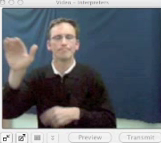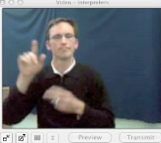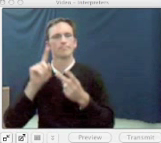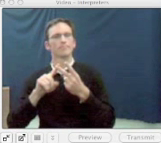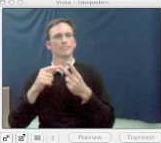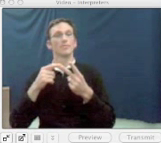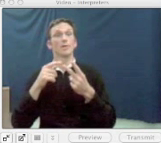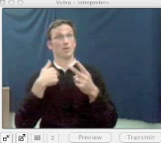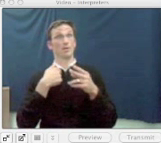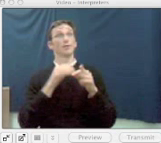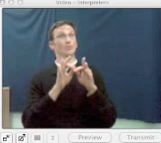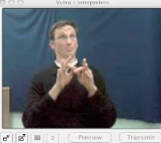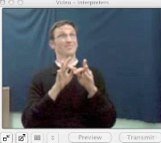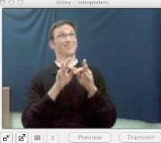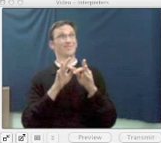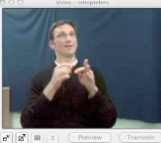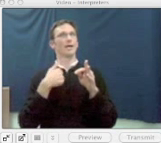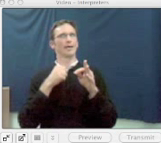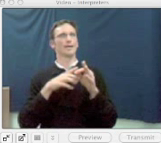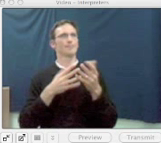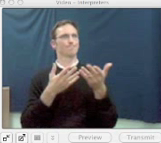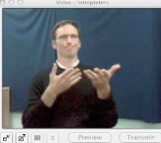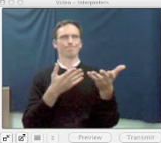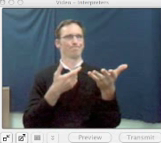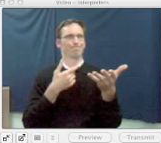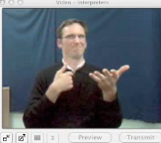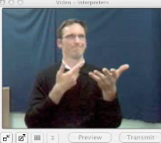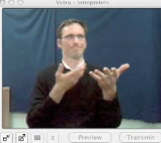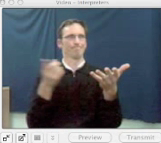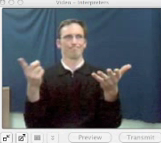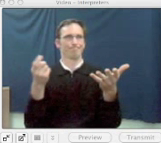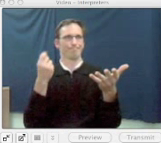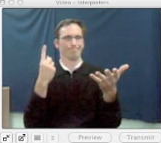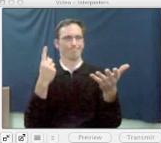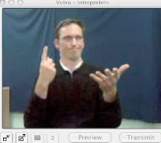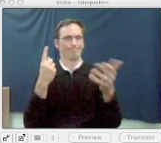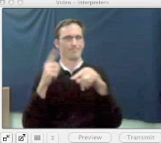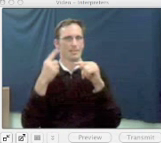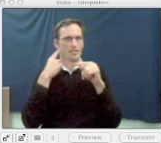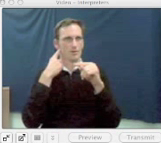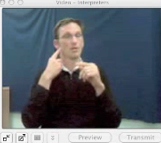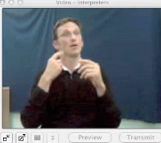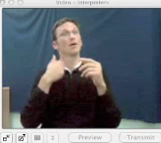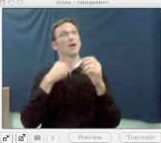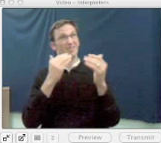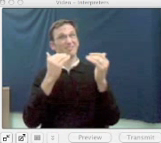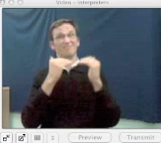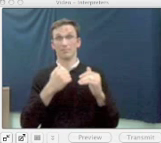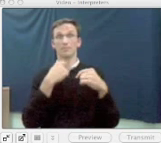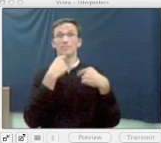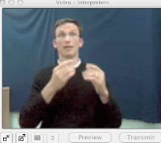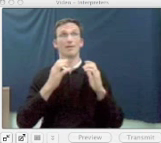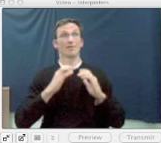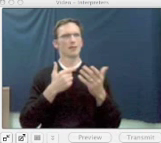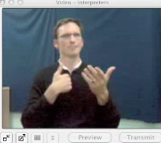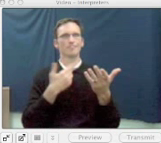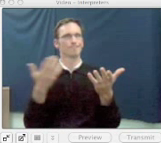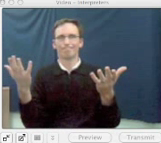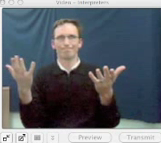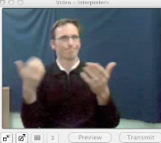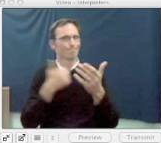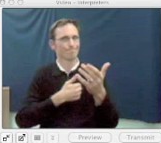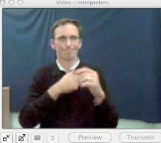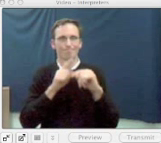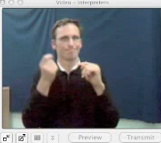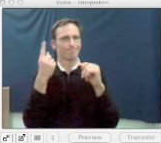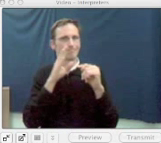person who is speaking. That would be more conservative. You can tell the client that you're interpreting for that you couldn't hear. You